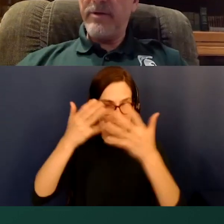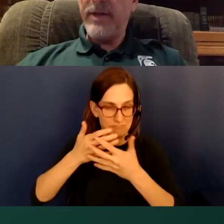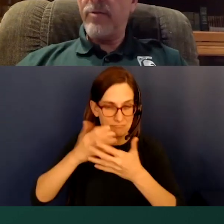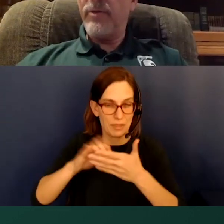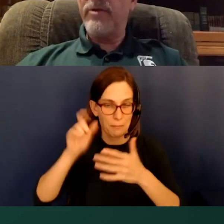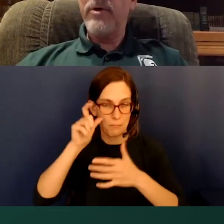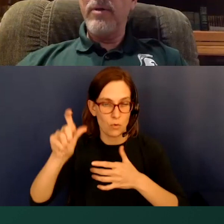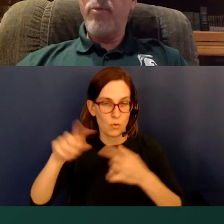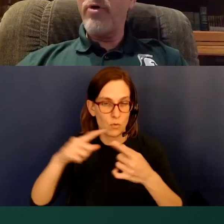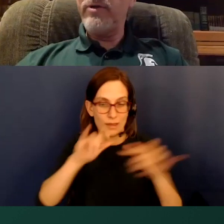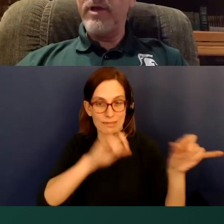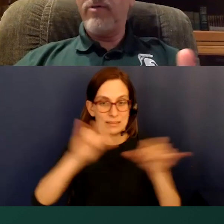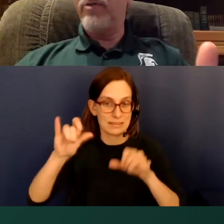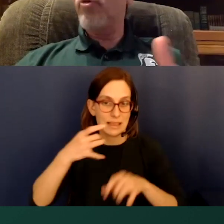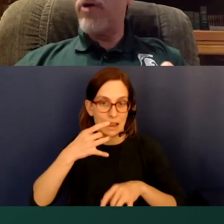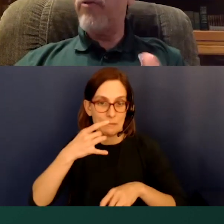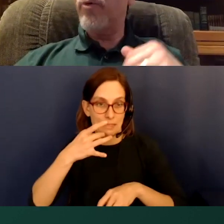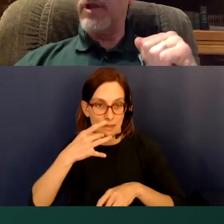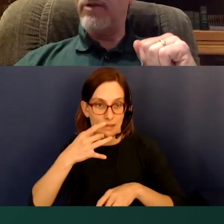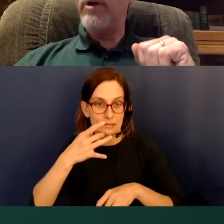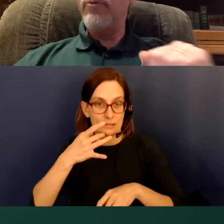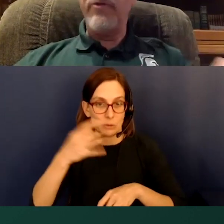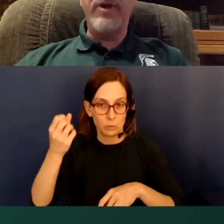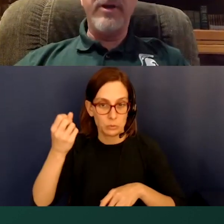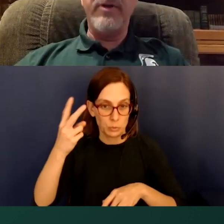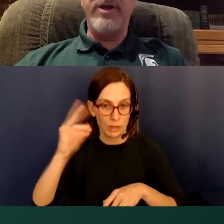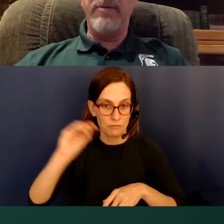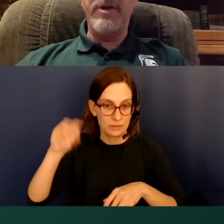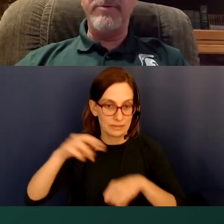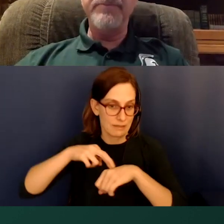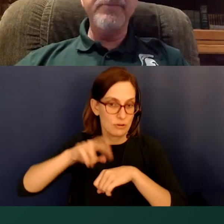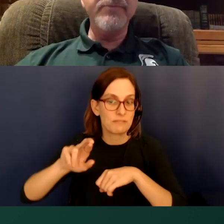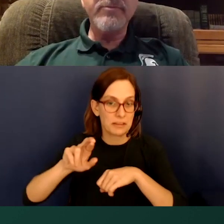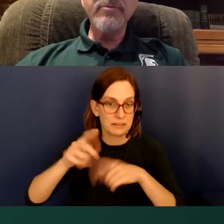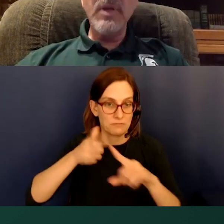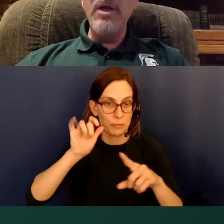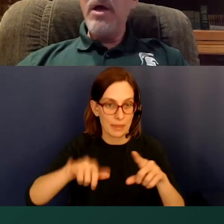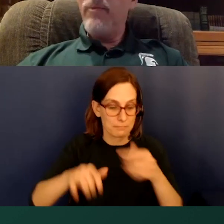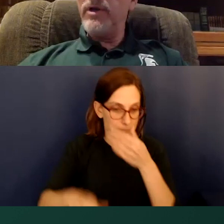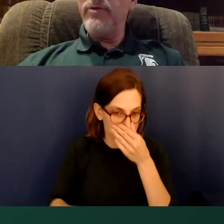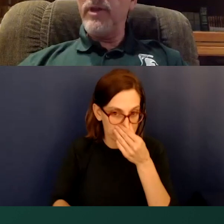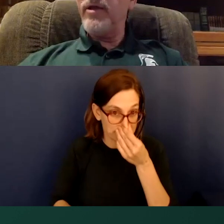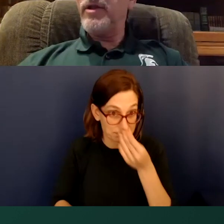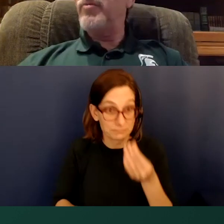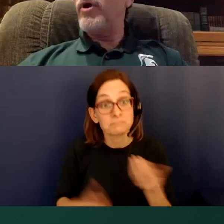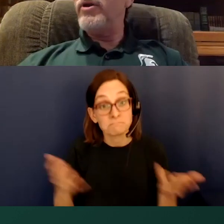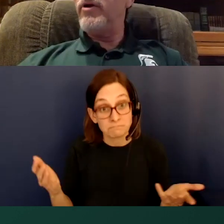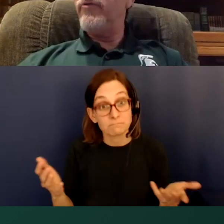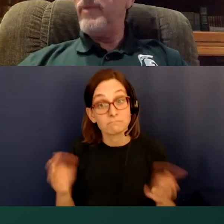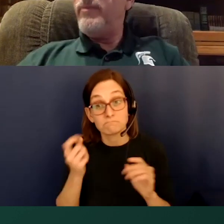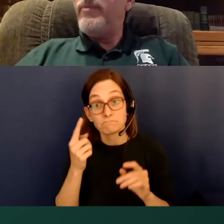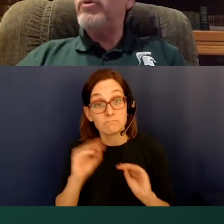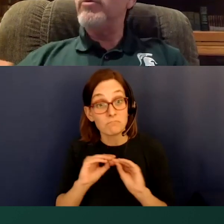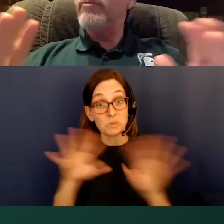same light. That's where that point, that 12% reflectivity comes in. But nonetheless, it's bright